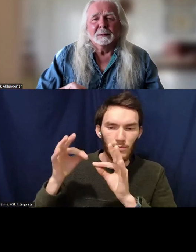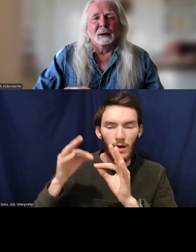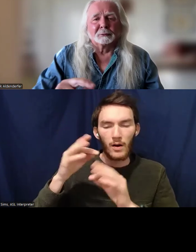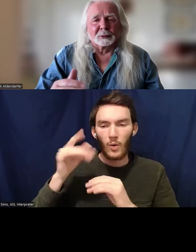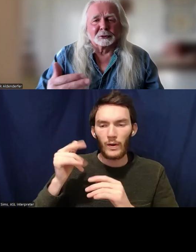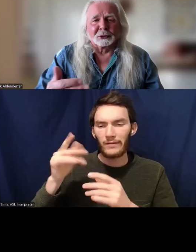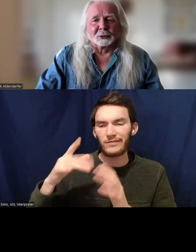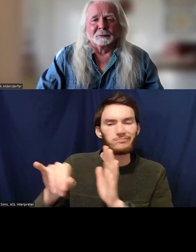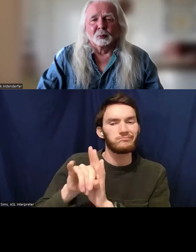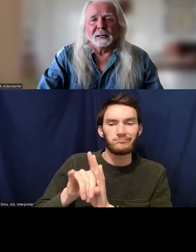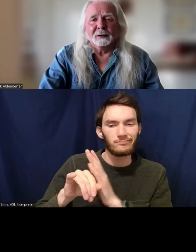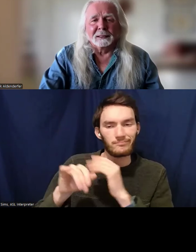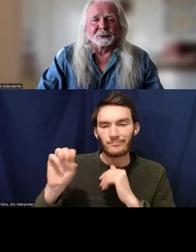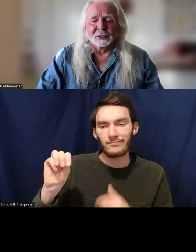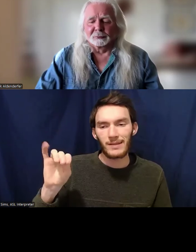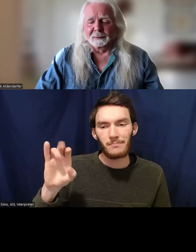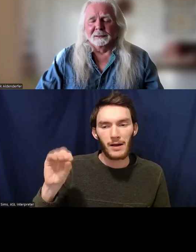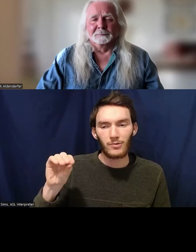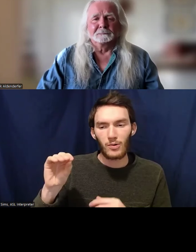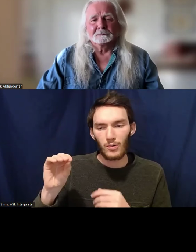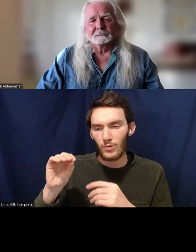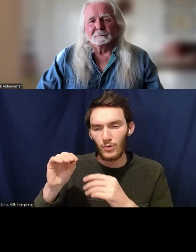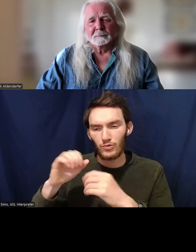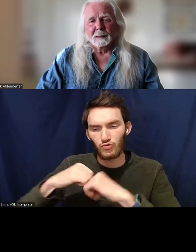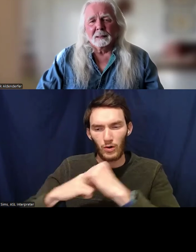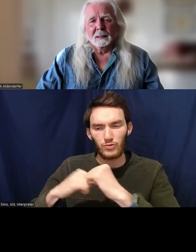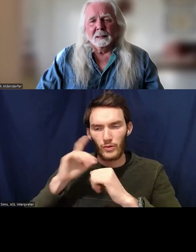the microstructure of the weaving that you see right there.